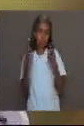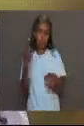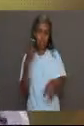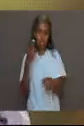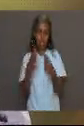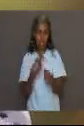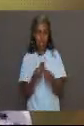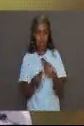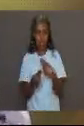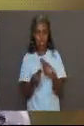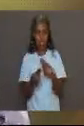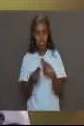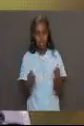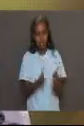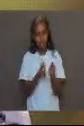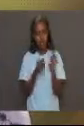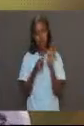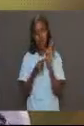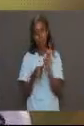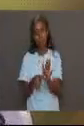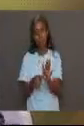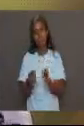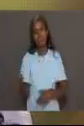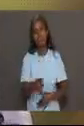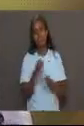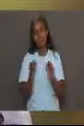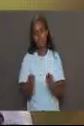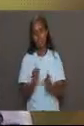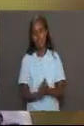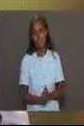in order to demonstrate probability.